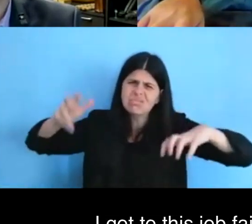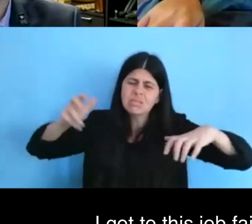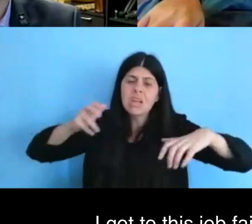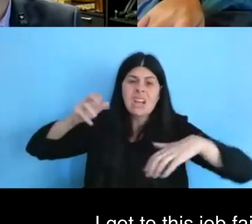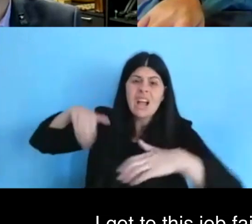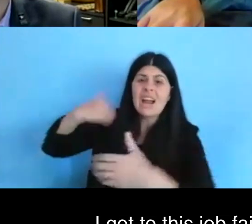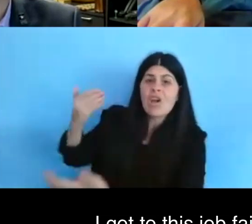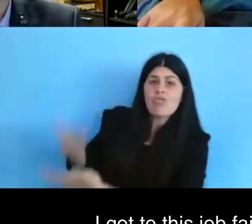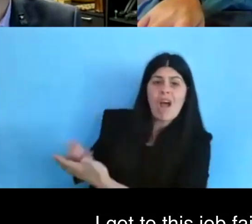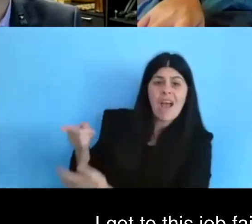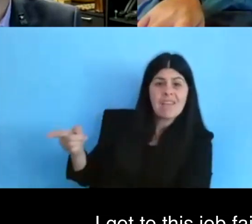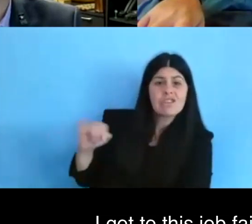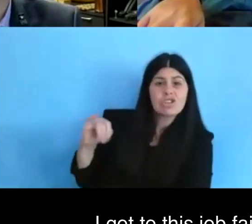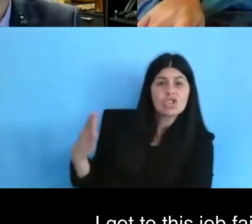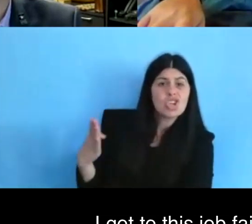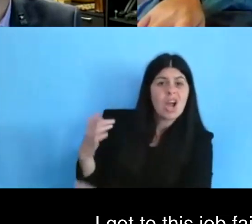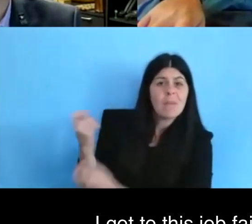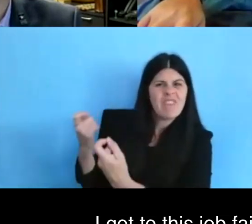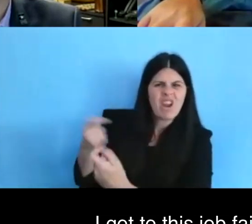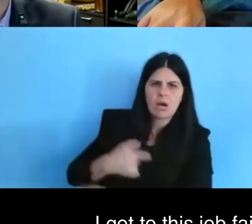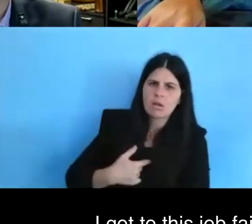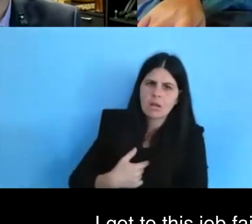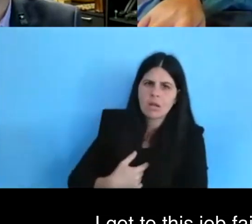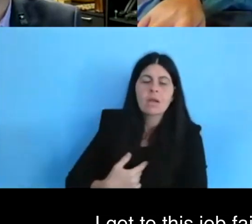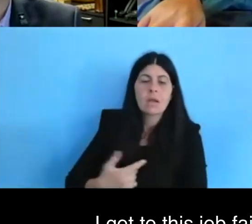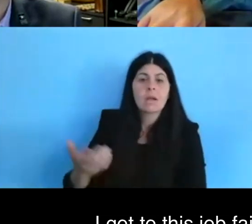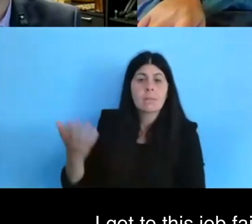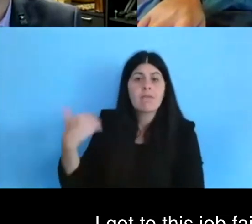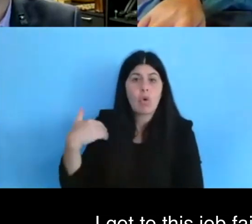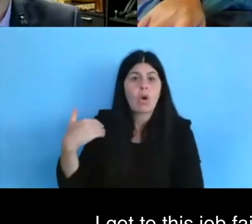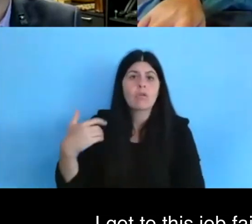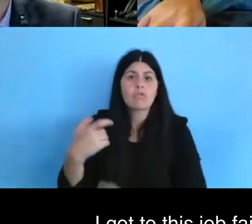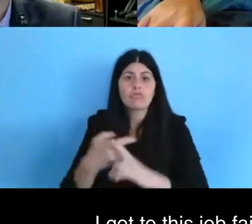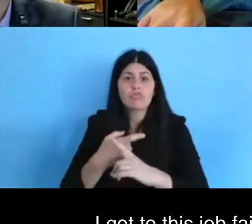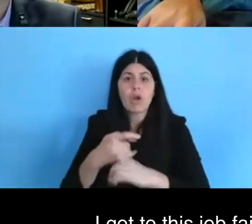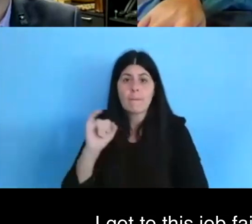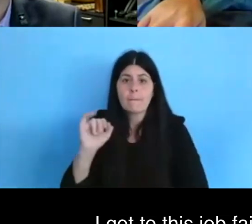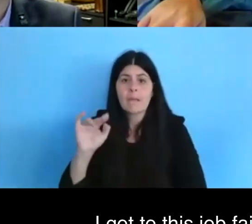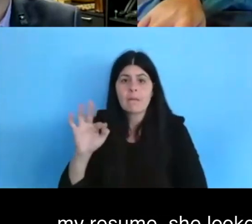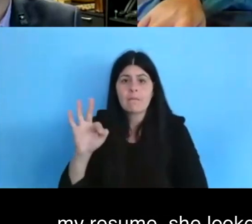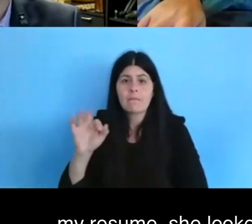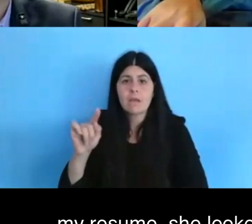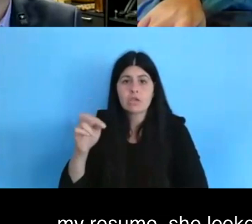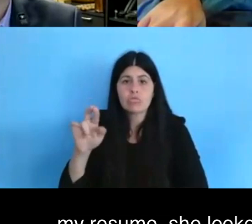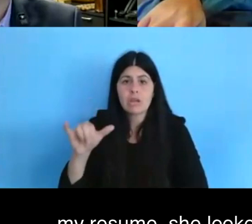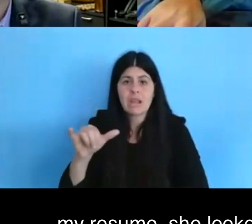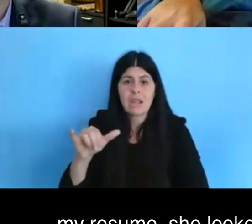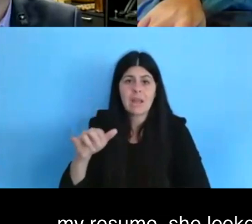a grunt and infantry, and my resume was all wet. I handed the lady my